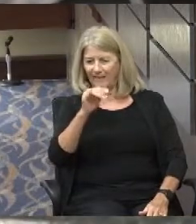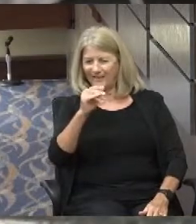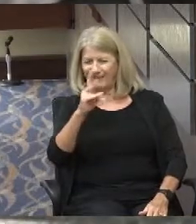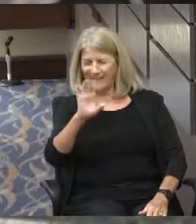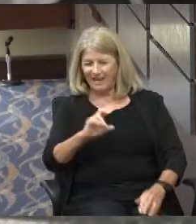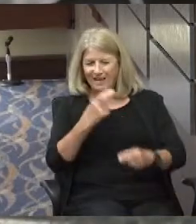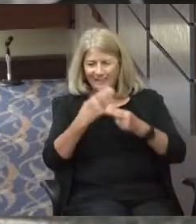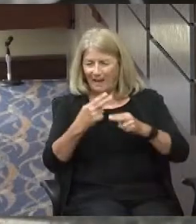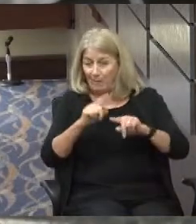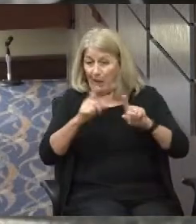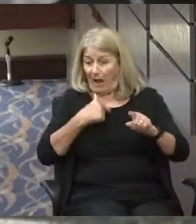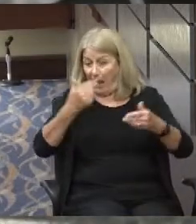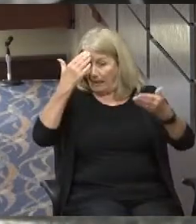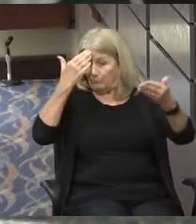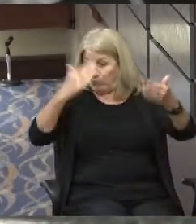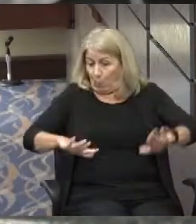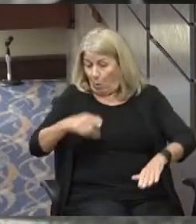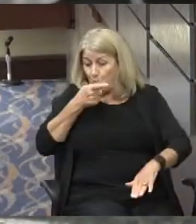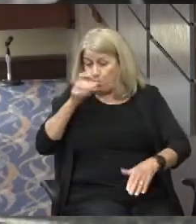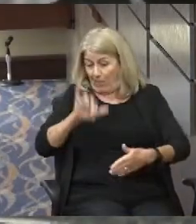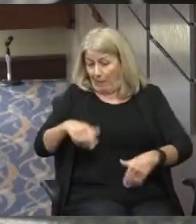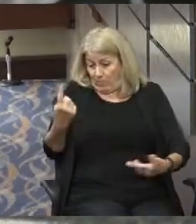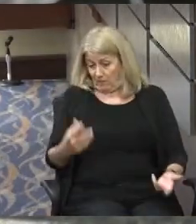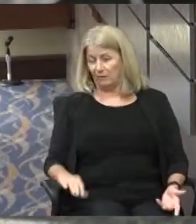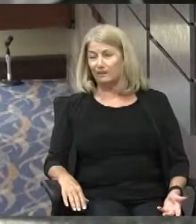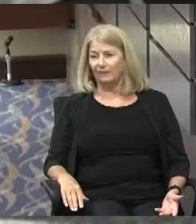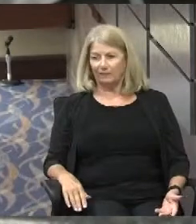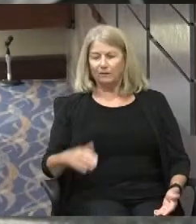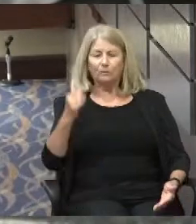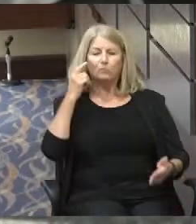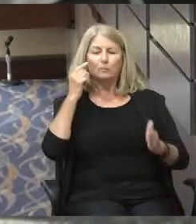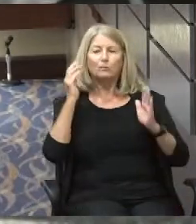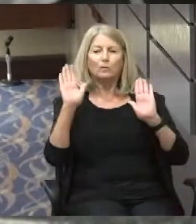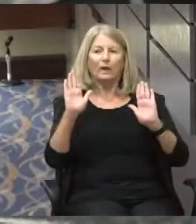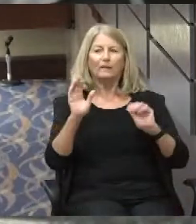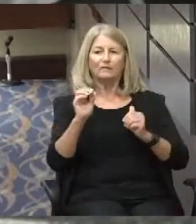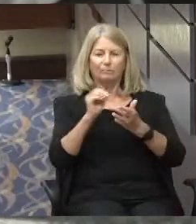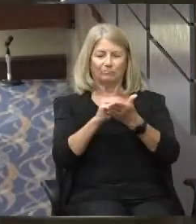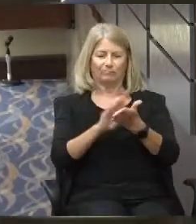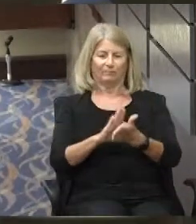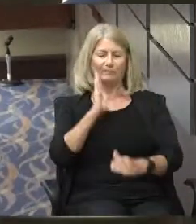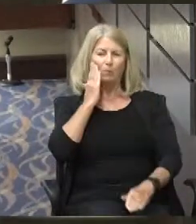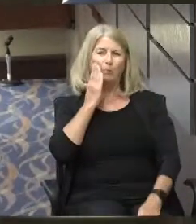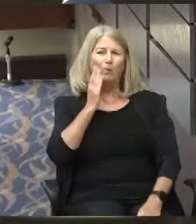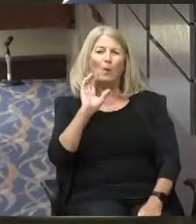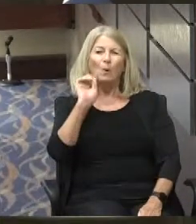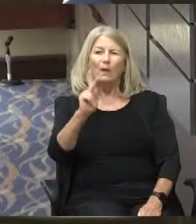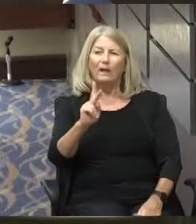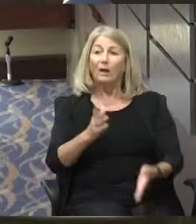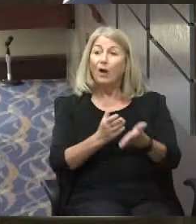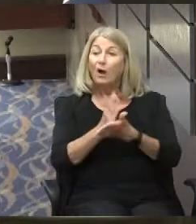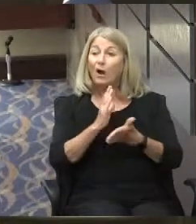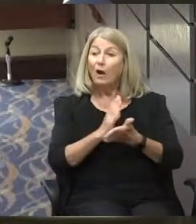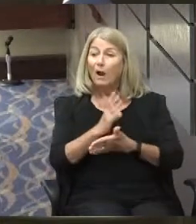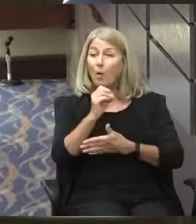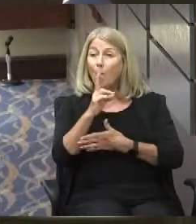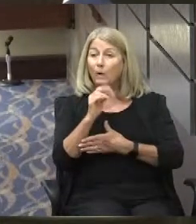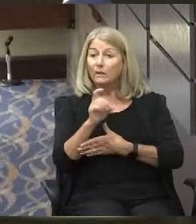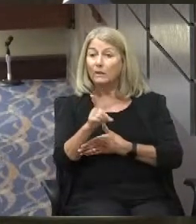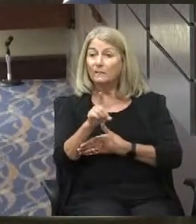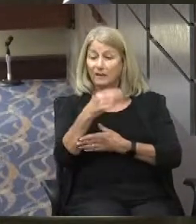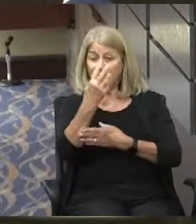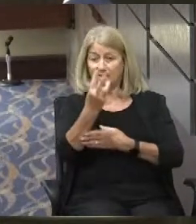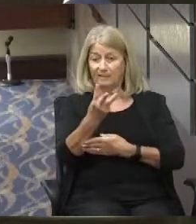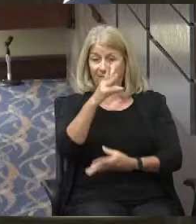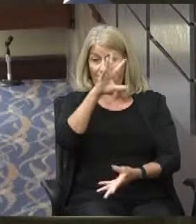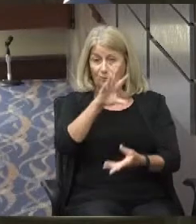Duly noted. Appreciate that. All right, and then ordinances wise, we have 6 total